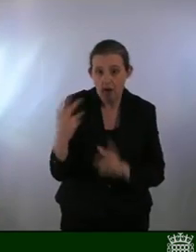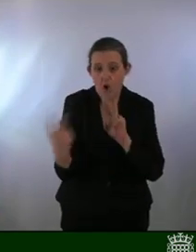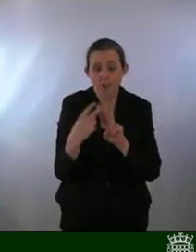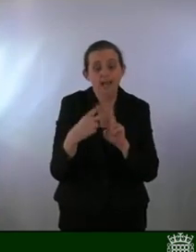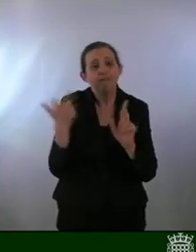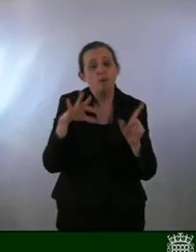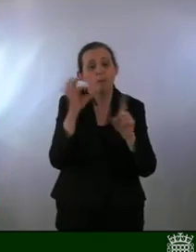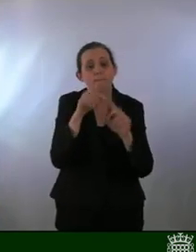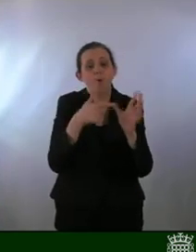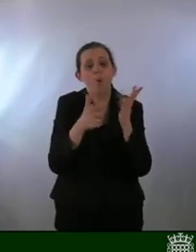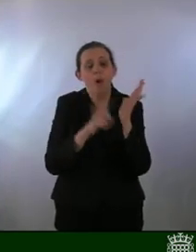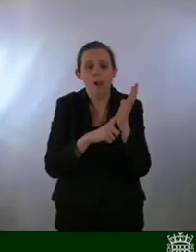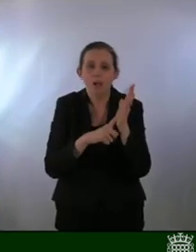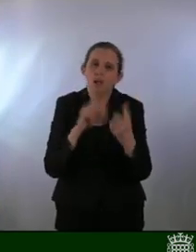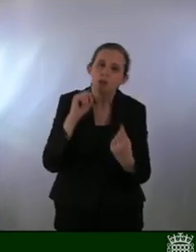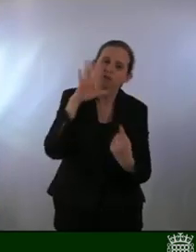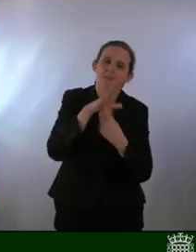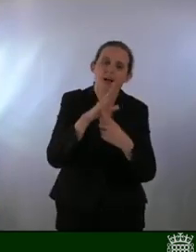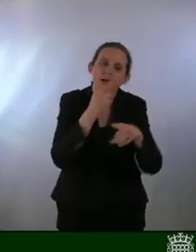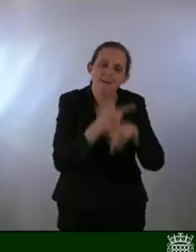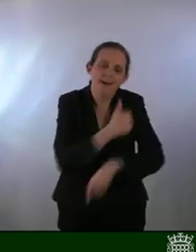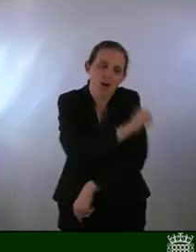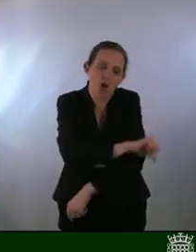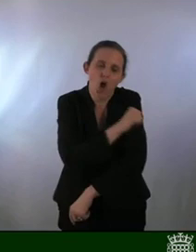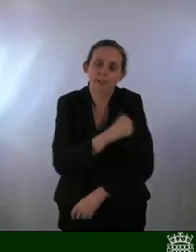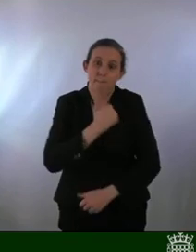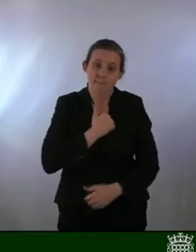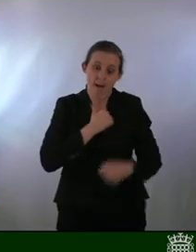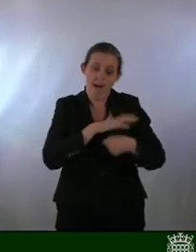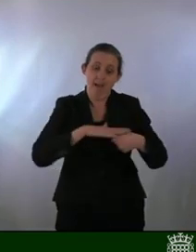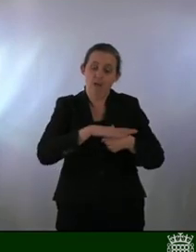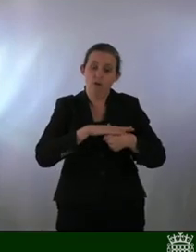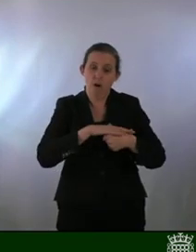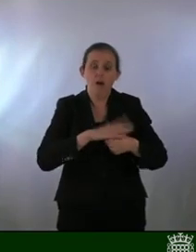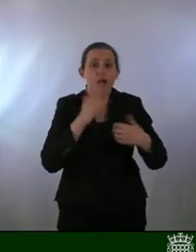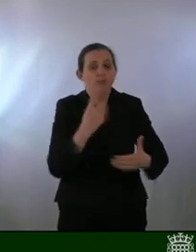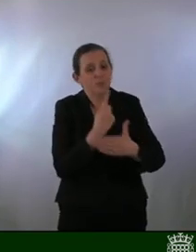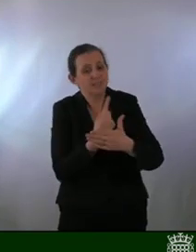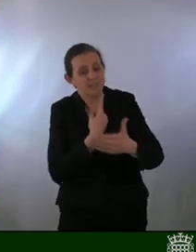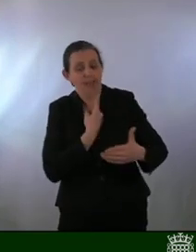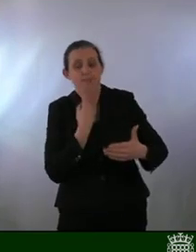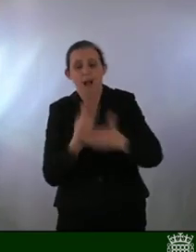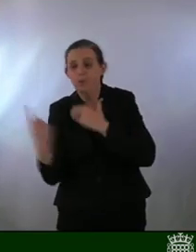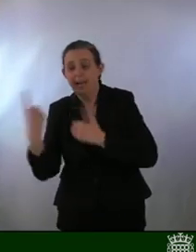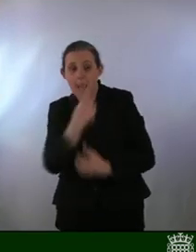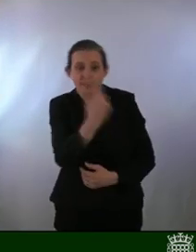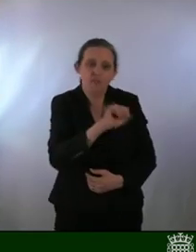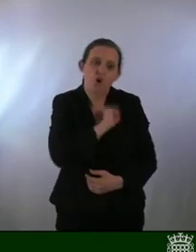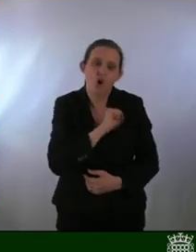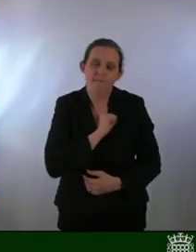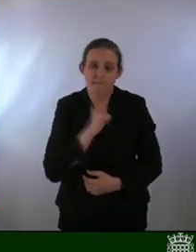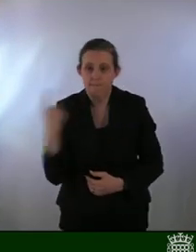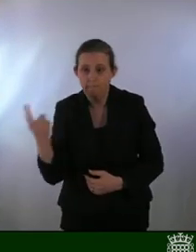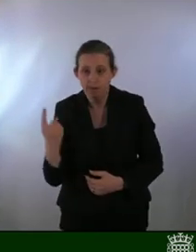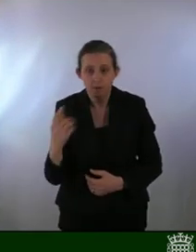a critical care nurse in my constituency, who has to self-isolate after developing a cough. He's been told he will